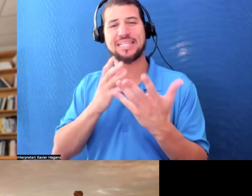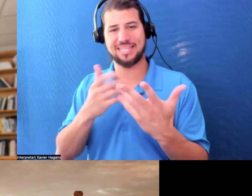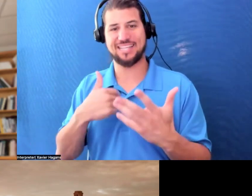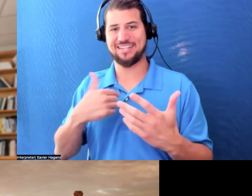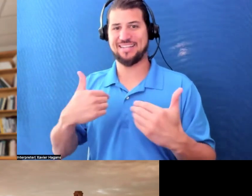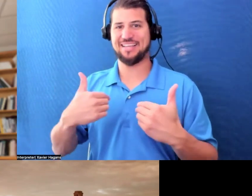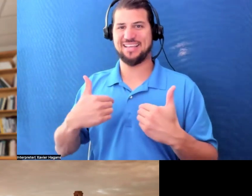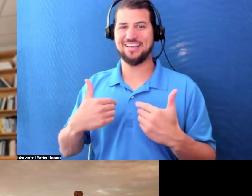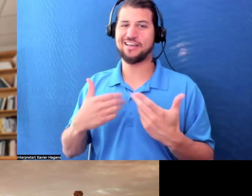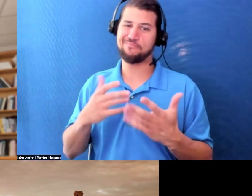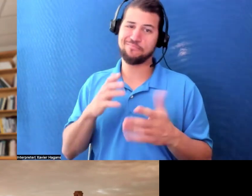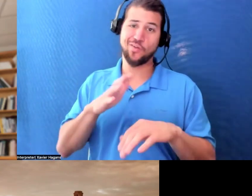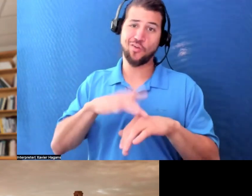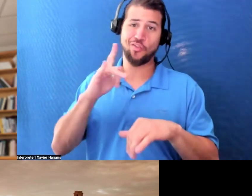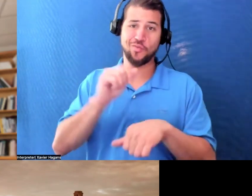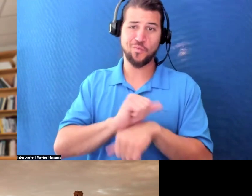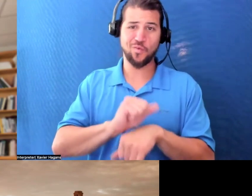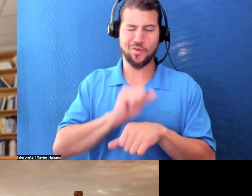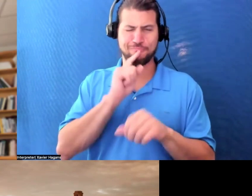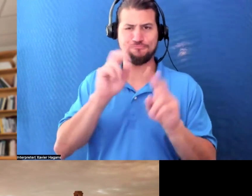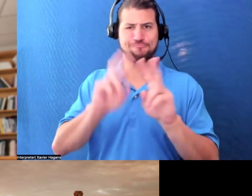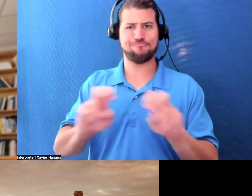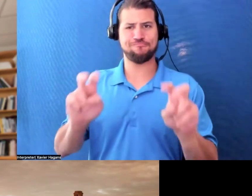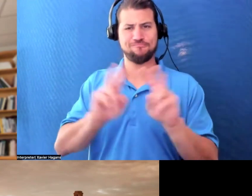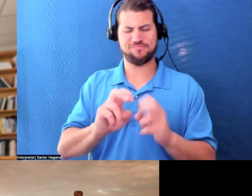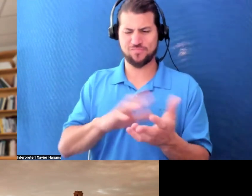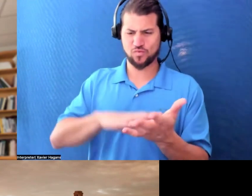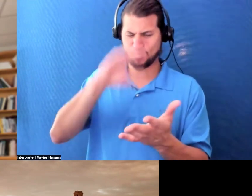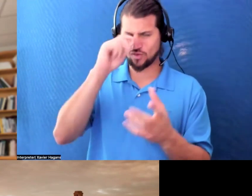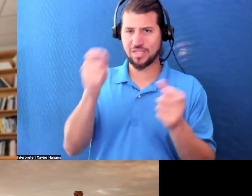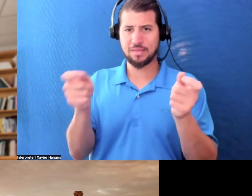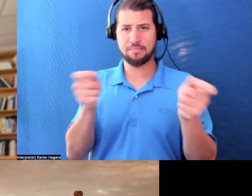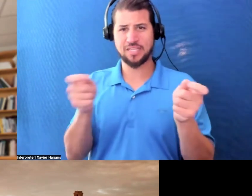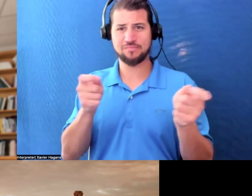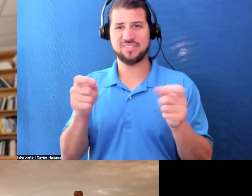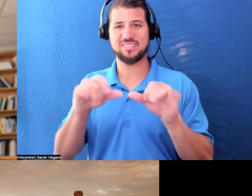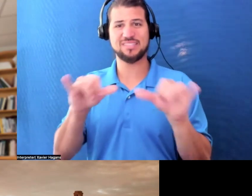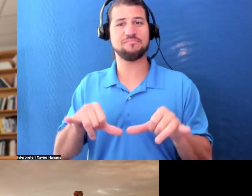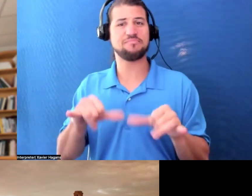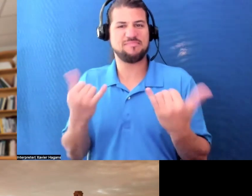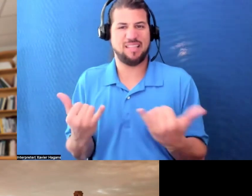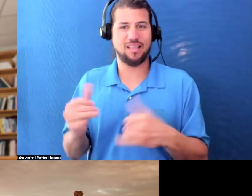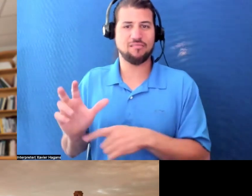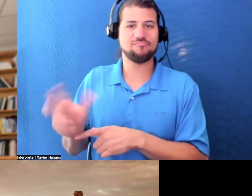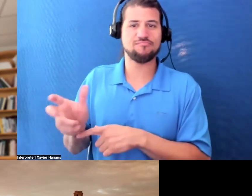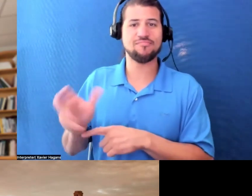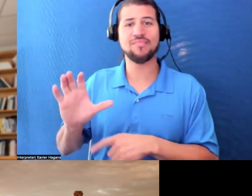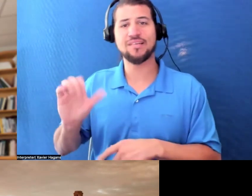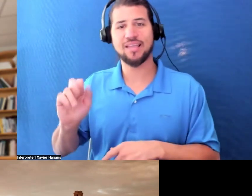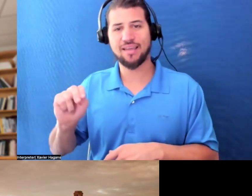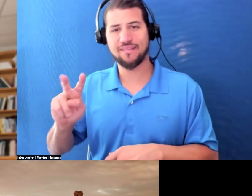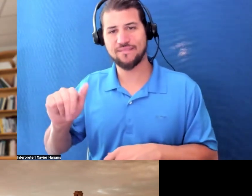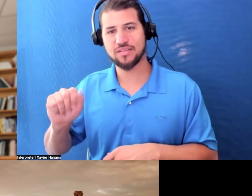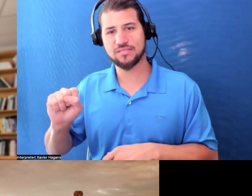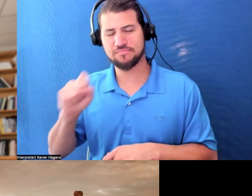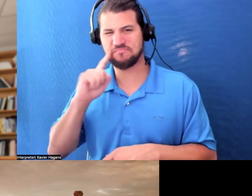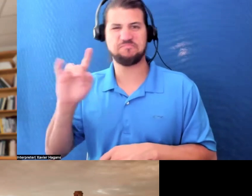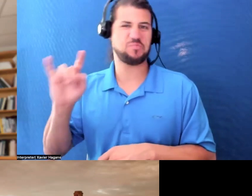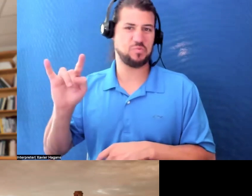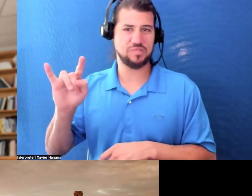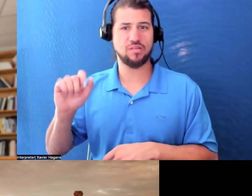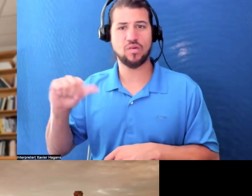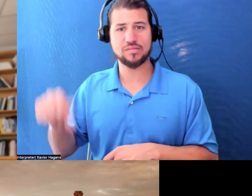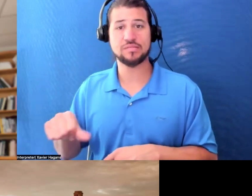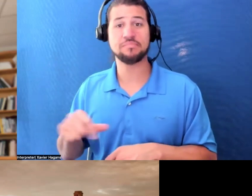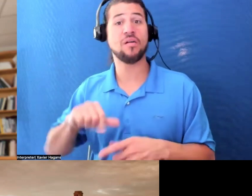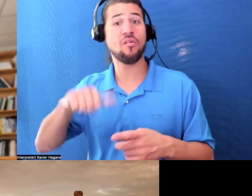my earlier work had looked at learning management systems. Think Canvas that we use right now here at UT Austin, but there's others like